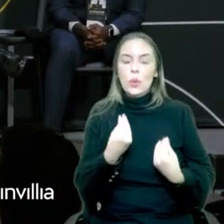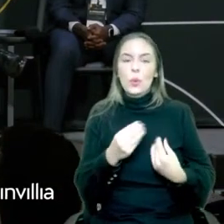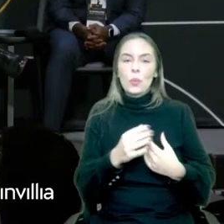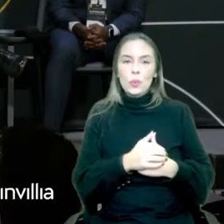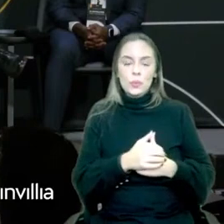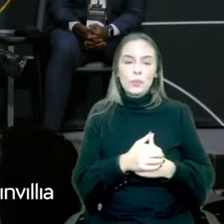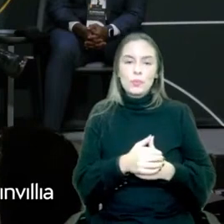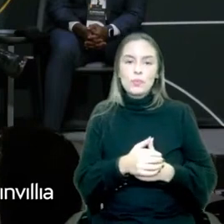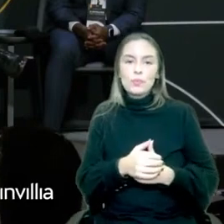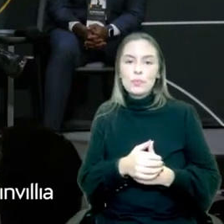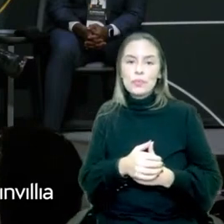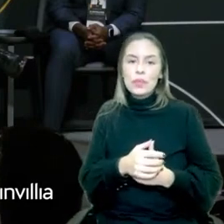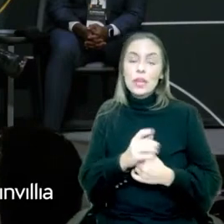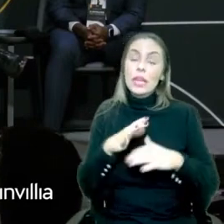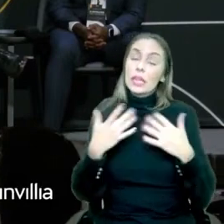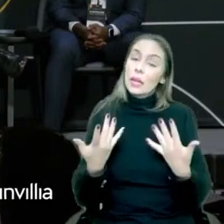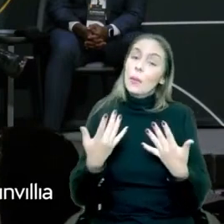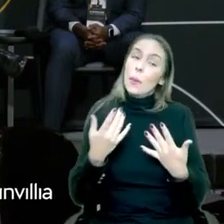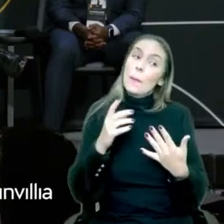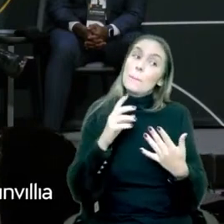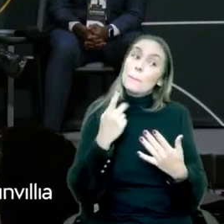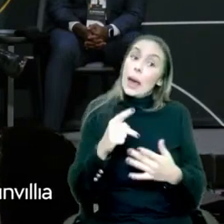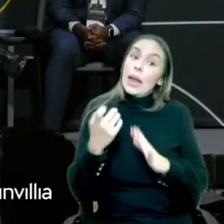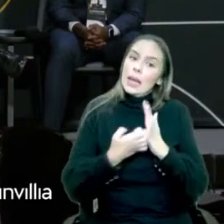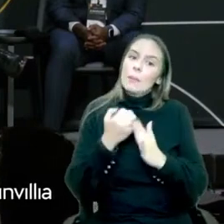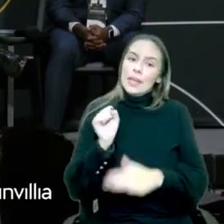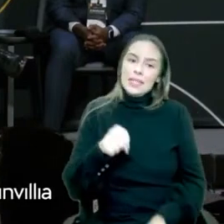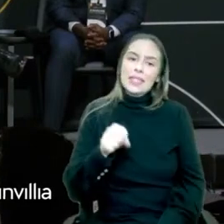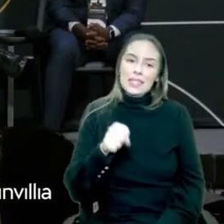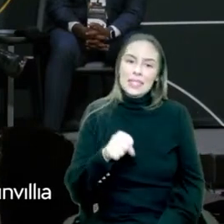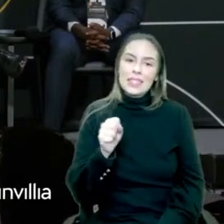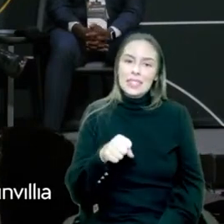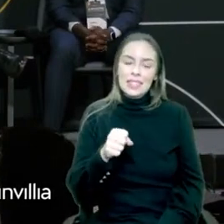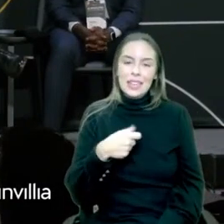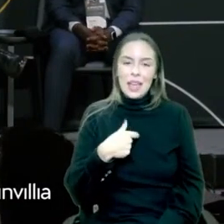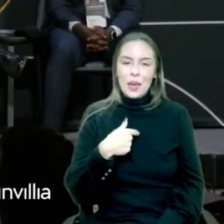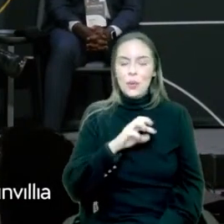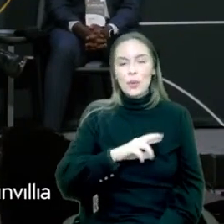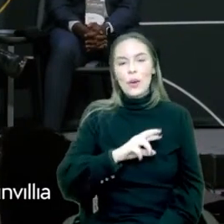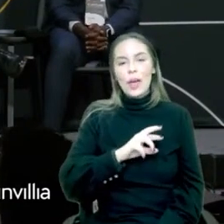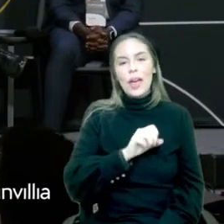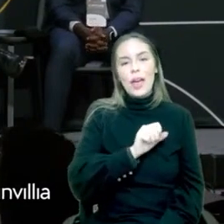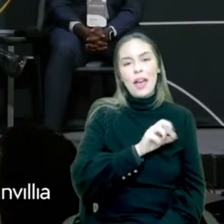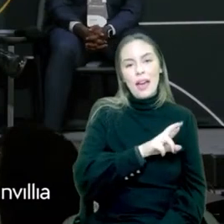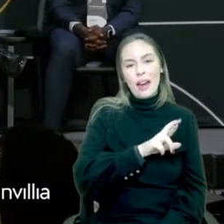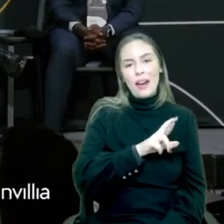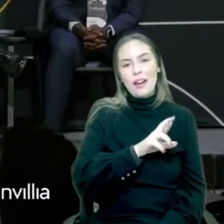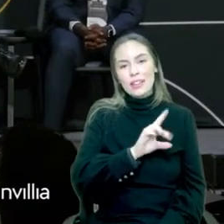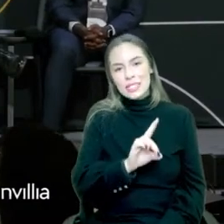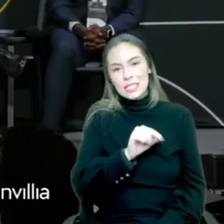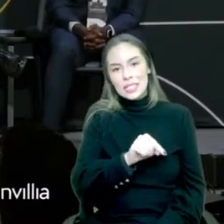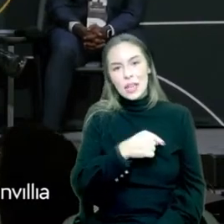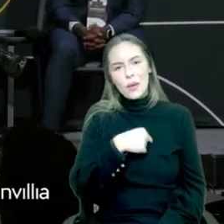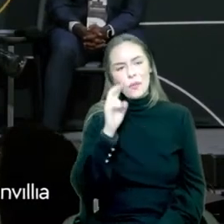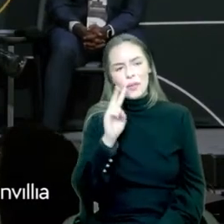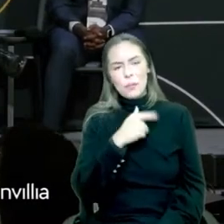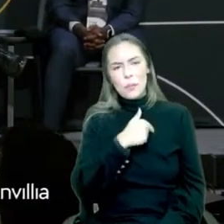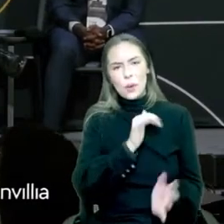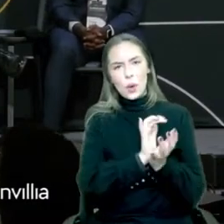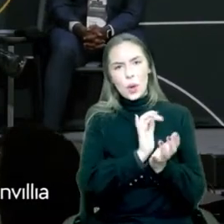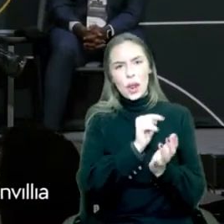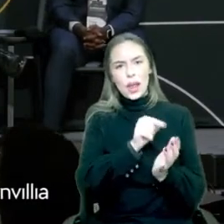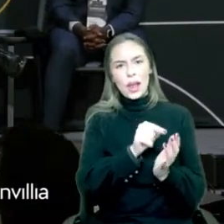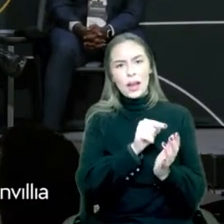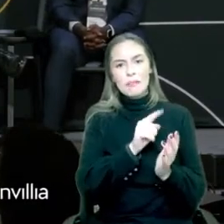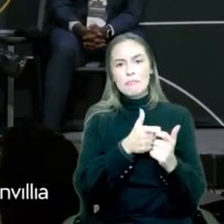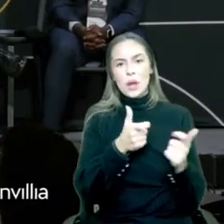the company, yes. I'm not in R&D, so I see my colleagues like having a lot of challenges. And imagine that